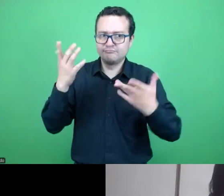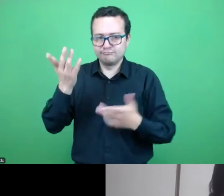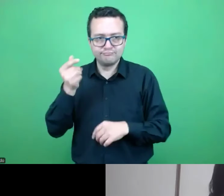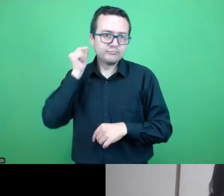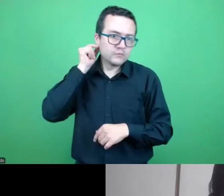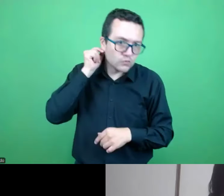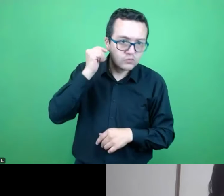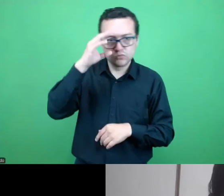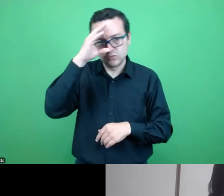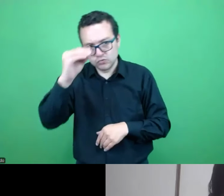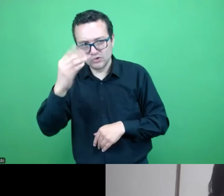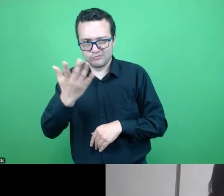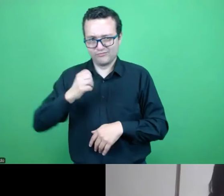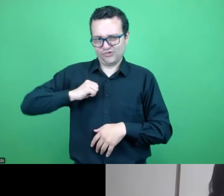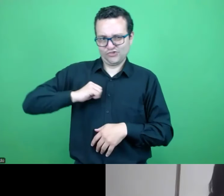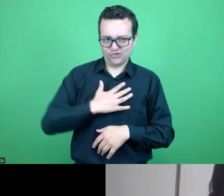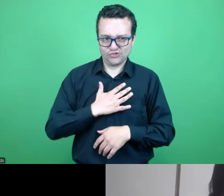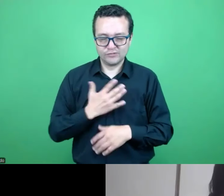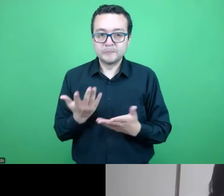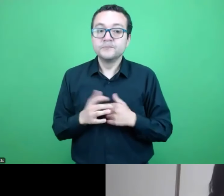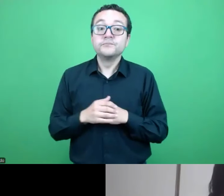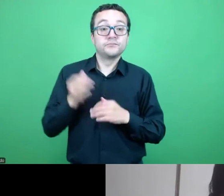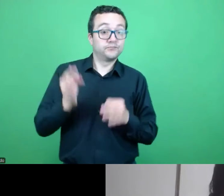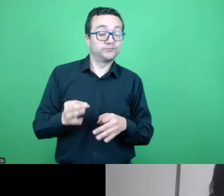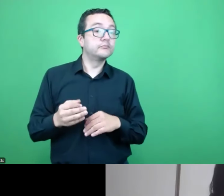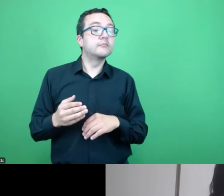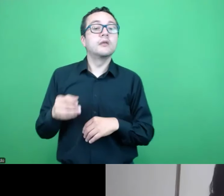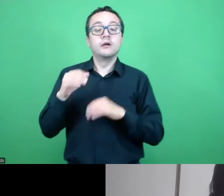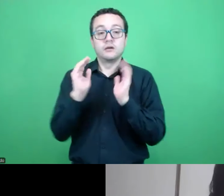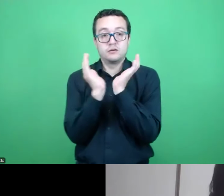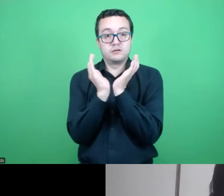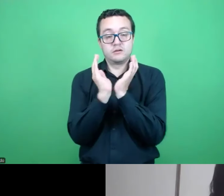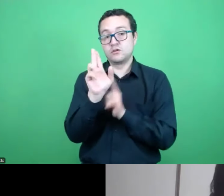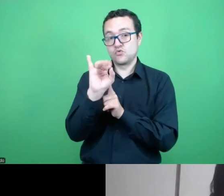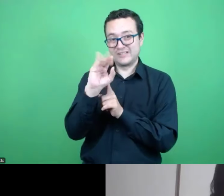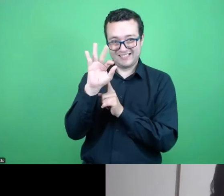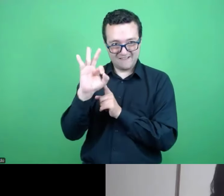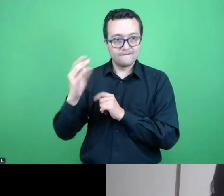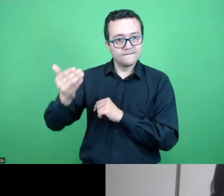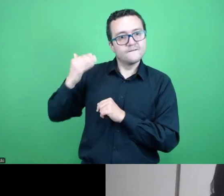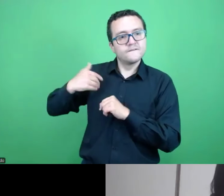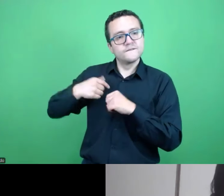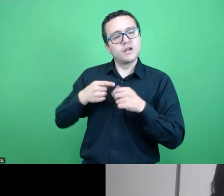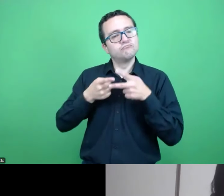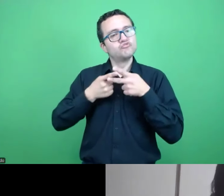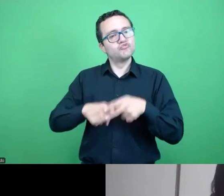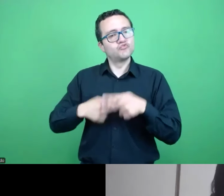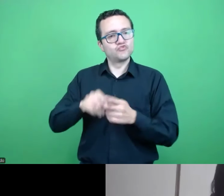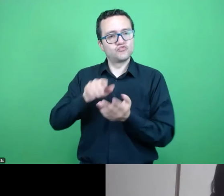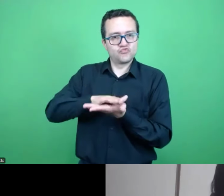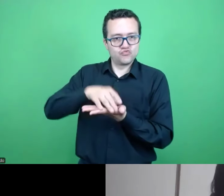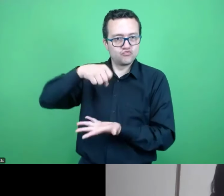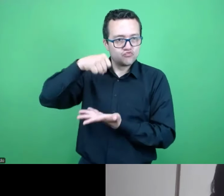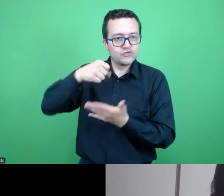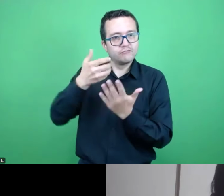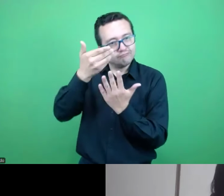the toolkit on addressing disability stigma. And this is a big one. It's how can you work on the different levels